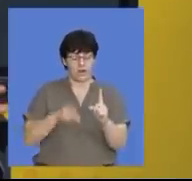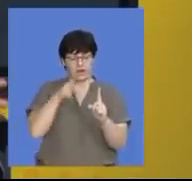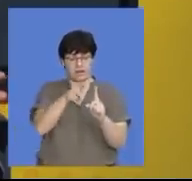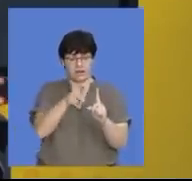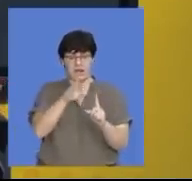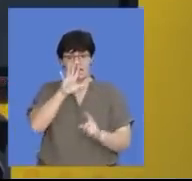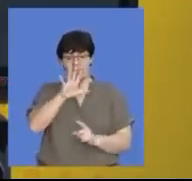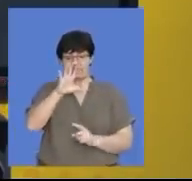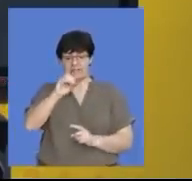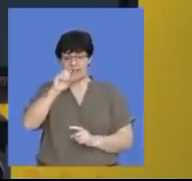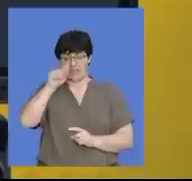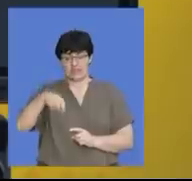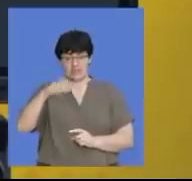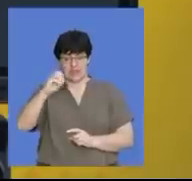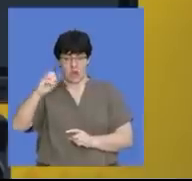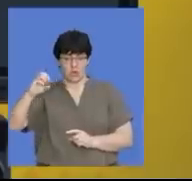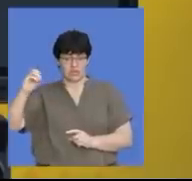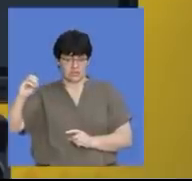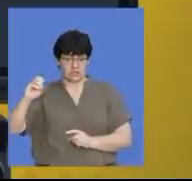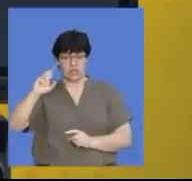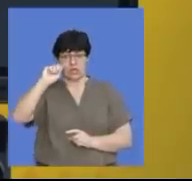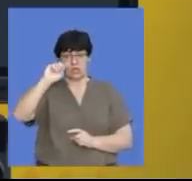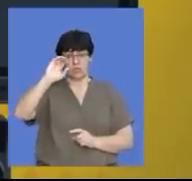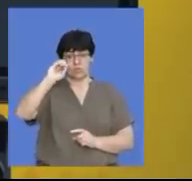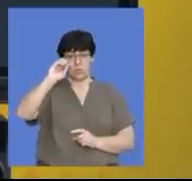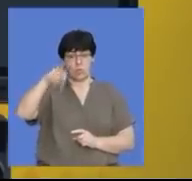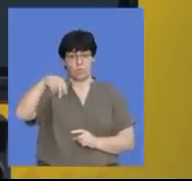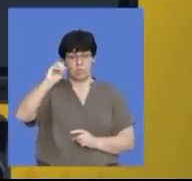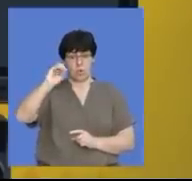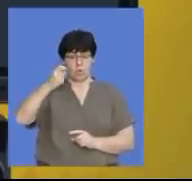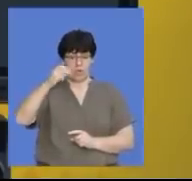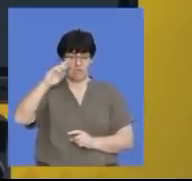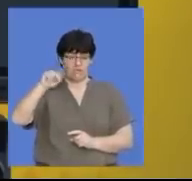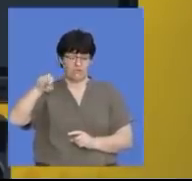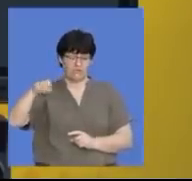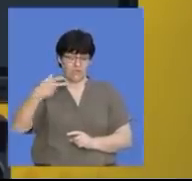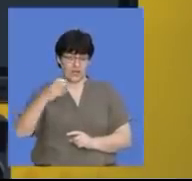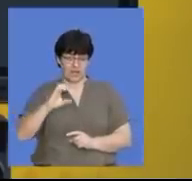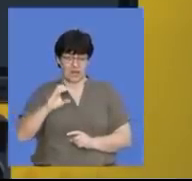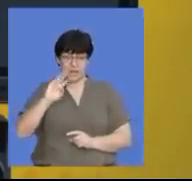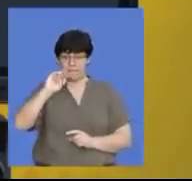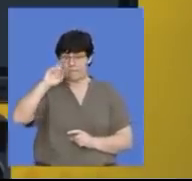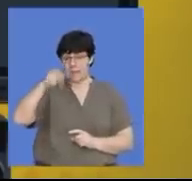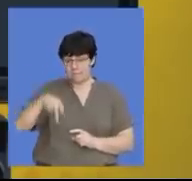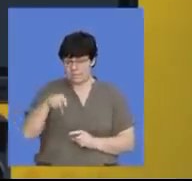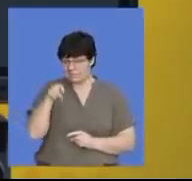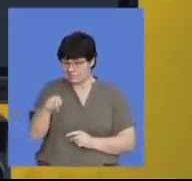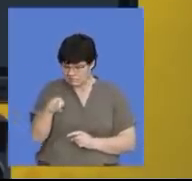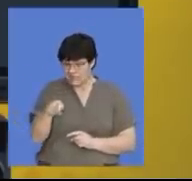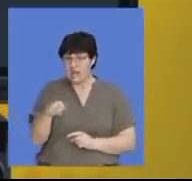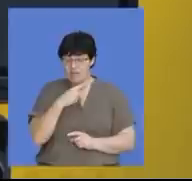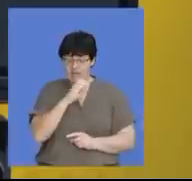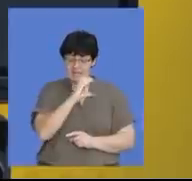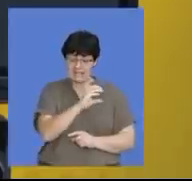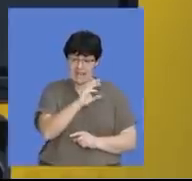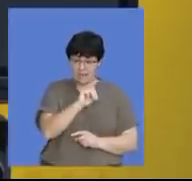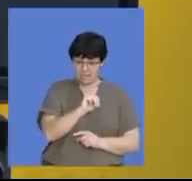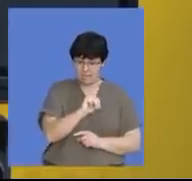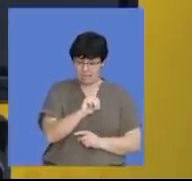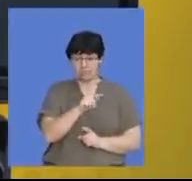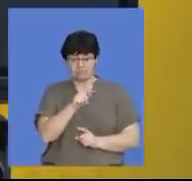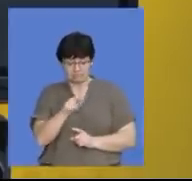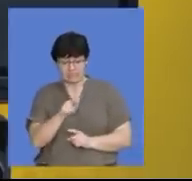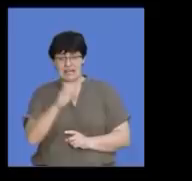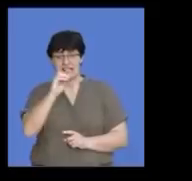1:50,000 topographic maps, the scale that we use when we measure on a map in centimeters is